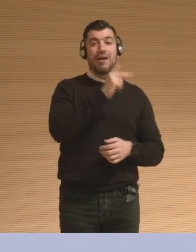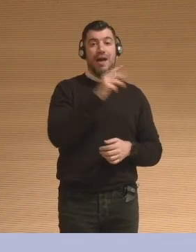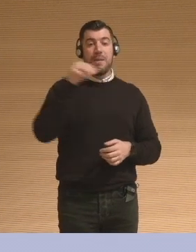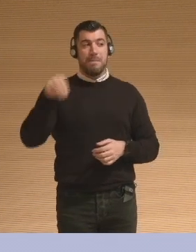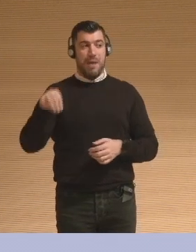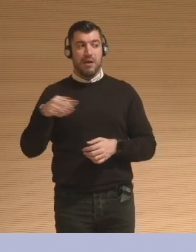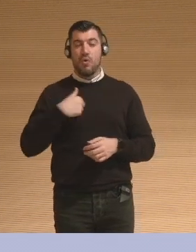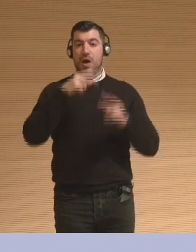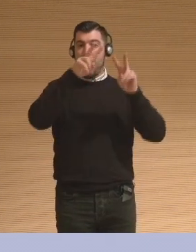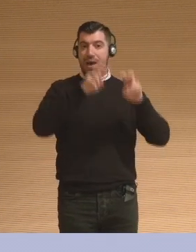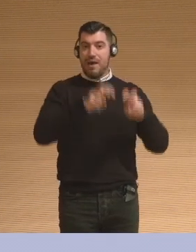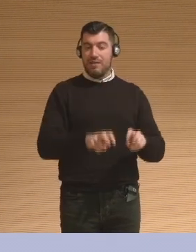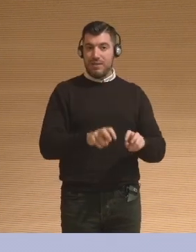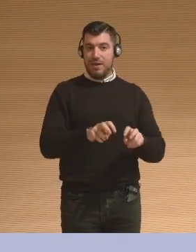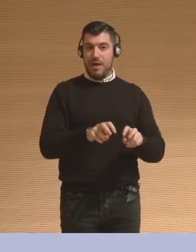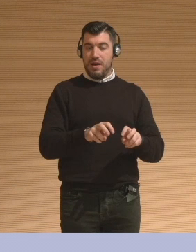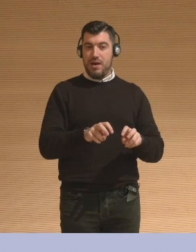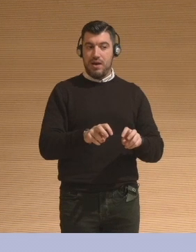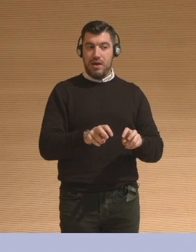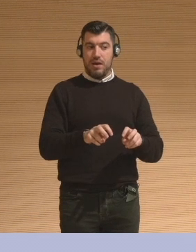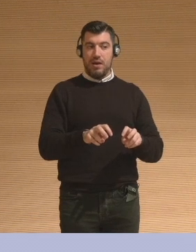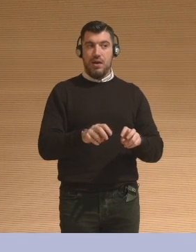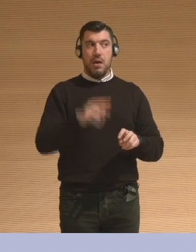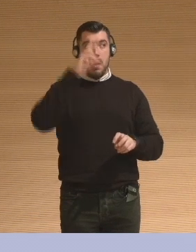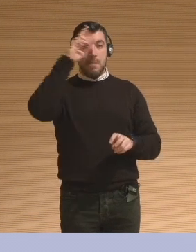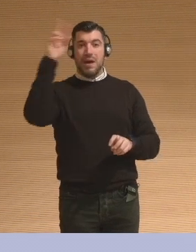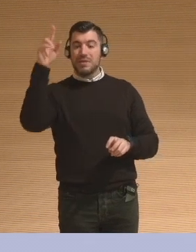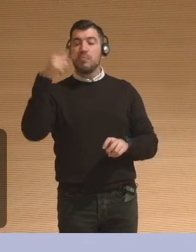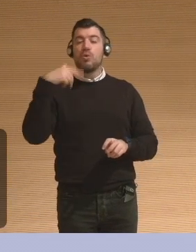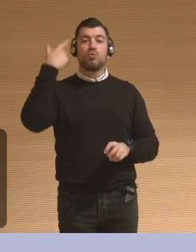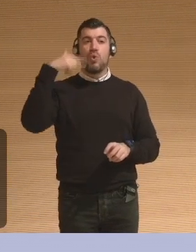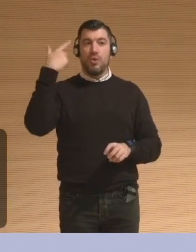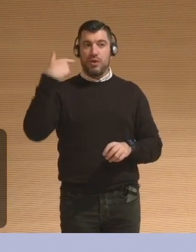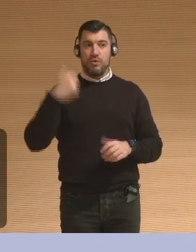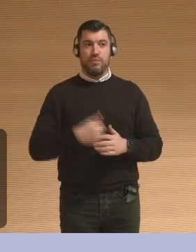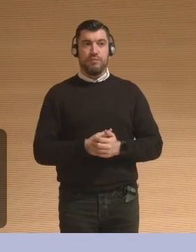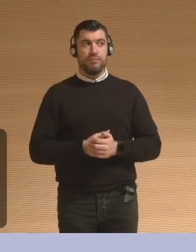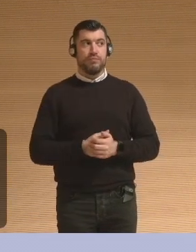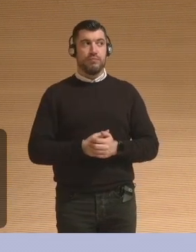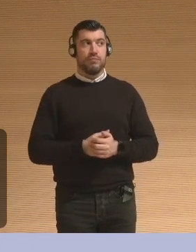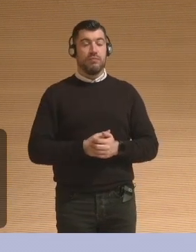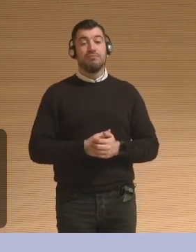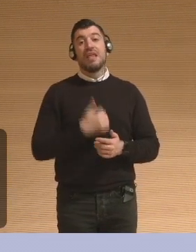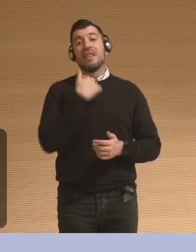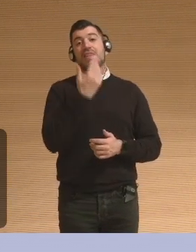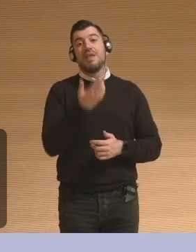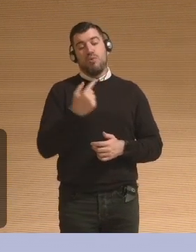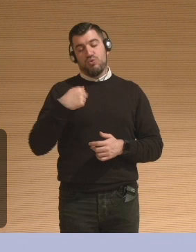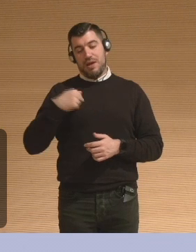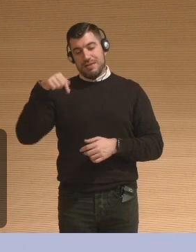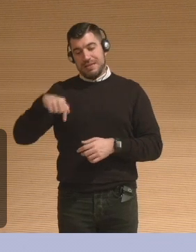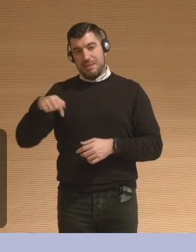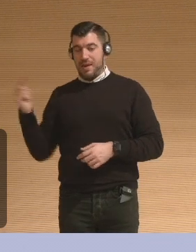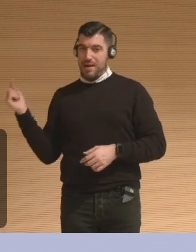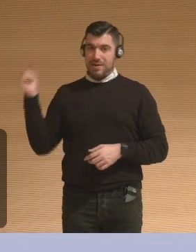the University College London. And I'm so sorry that I can't be with you in person today, but I feel very honored that I have this opportunity to